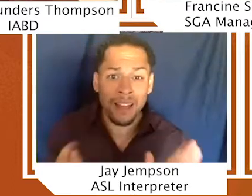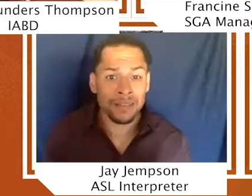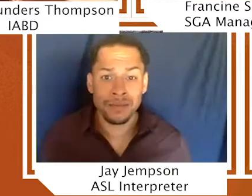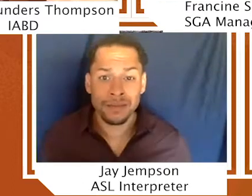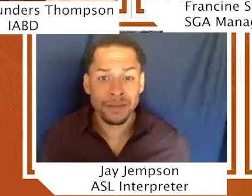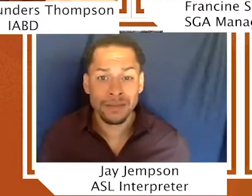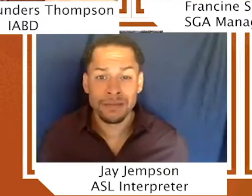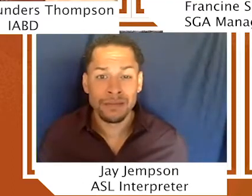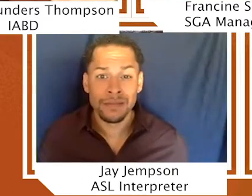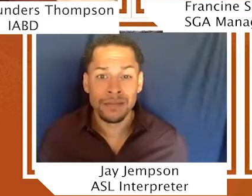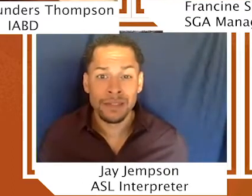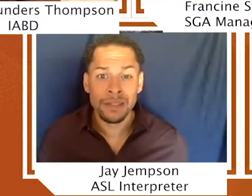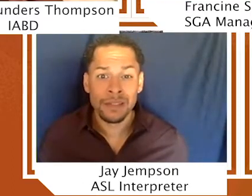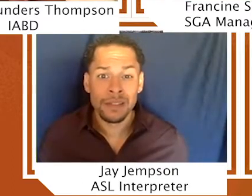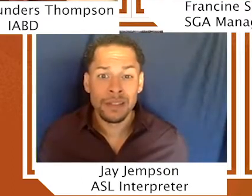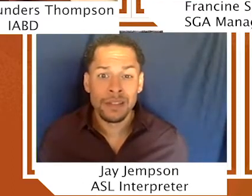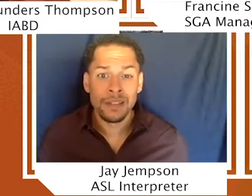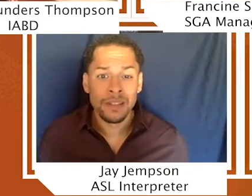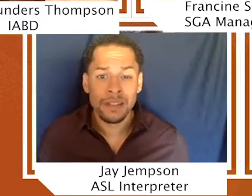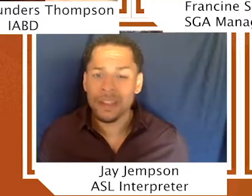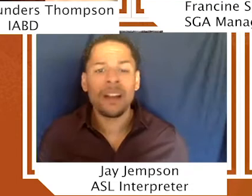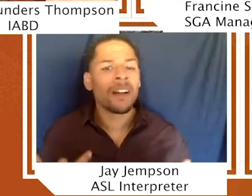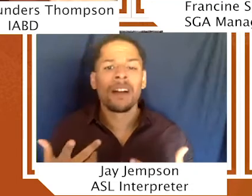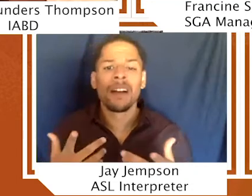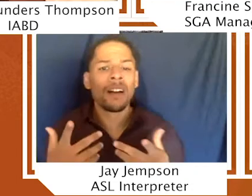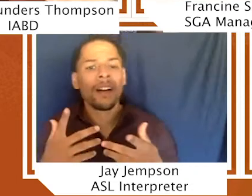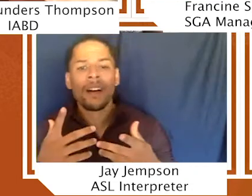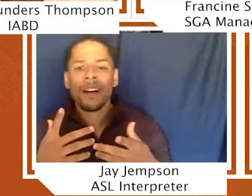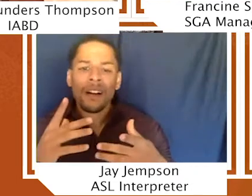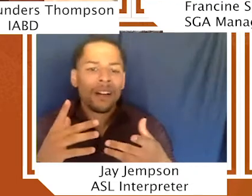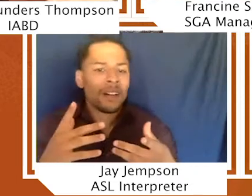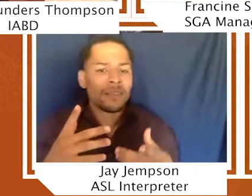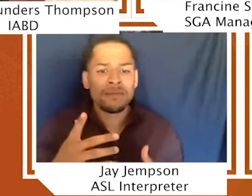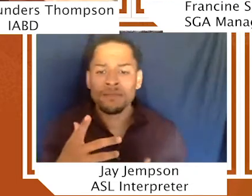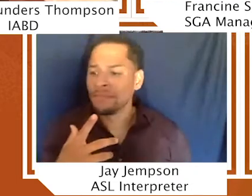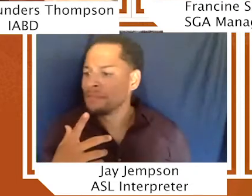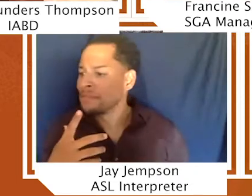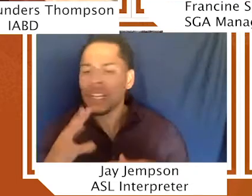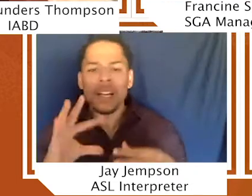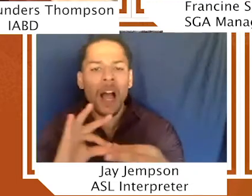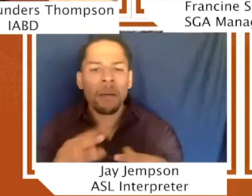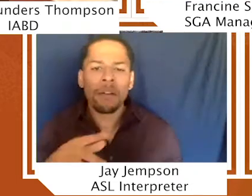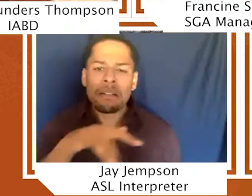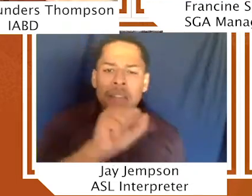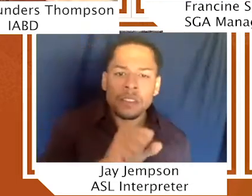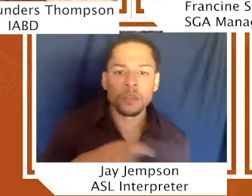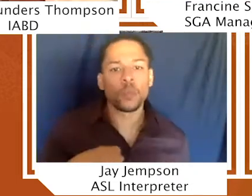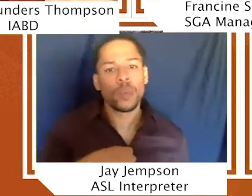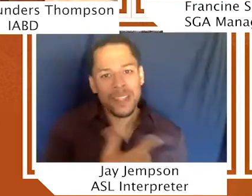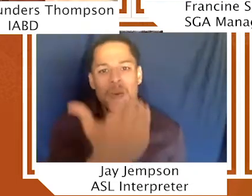yes, we see what's happening. We know what's happening. Let's try to fix it. This